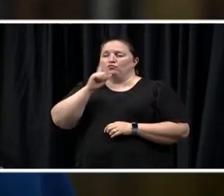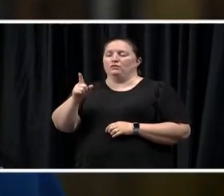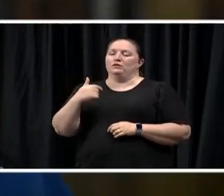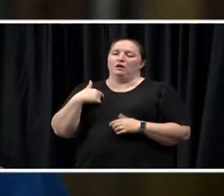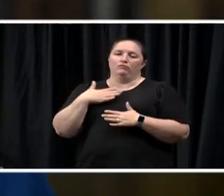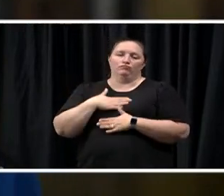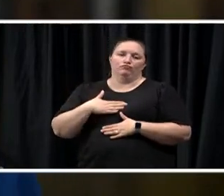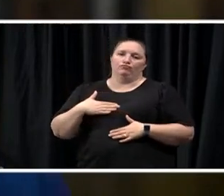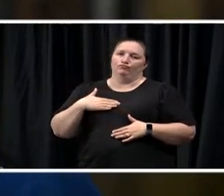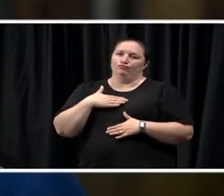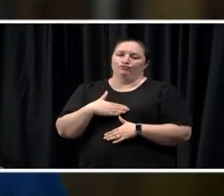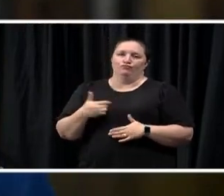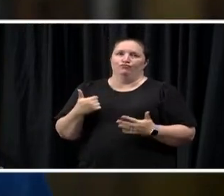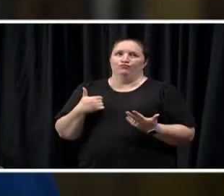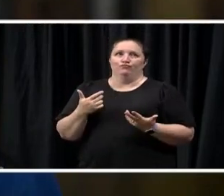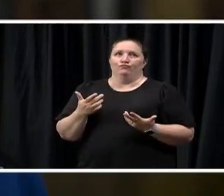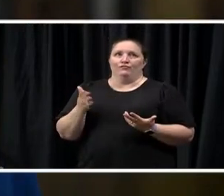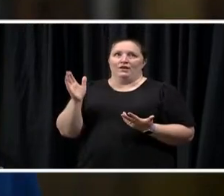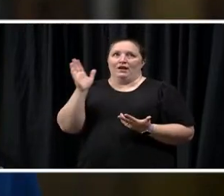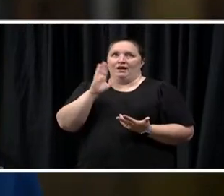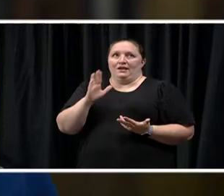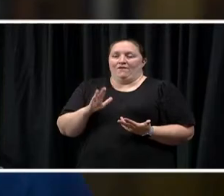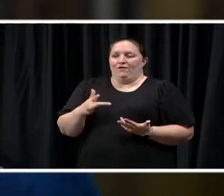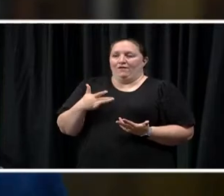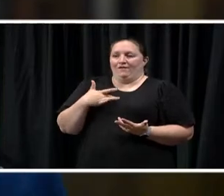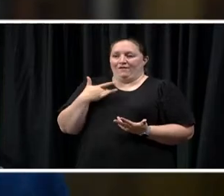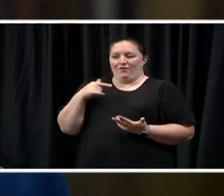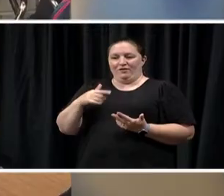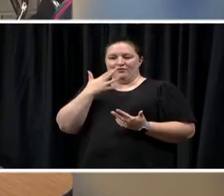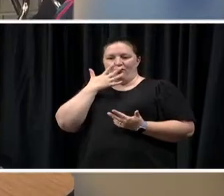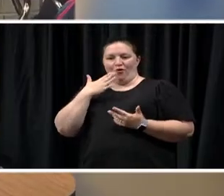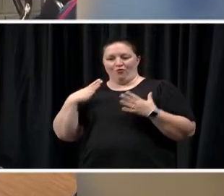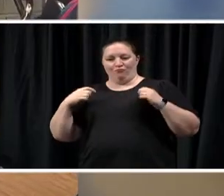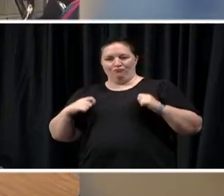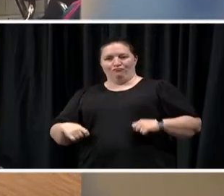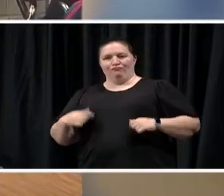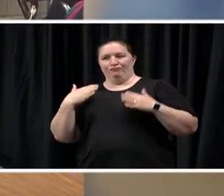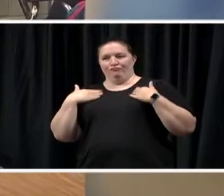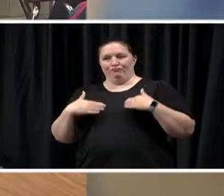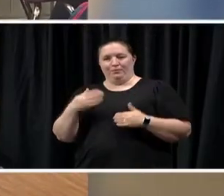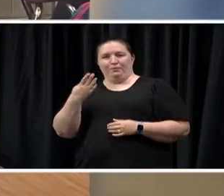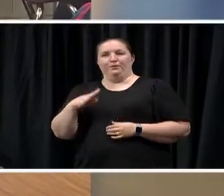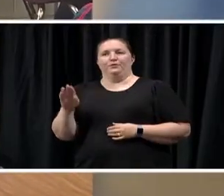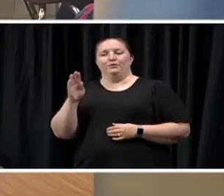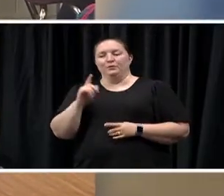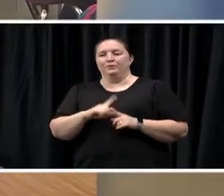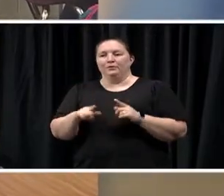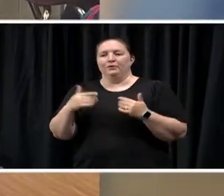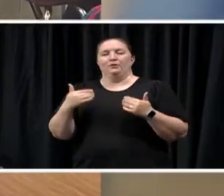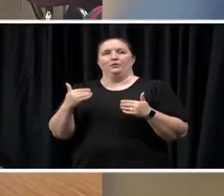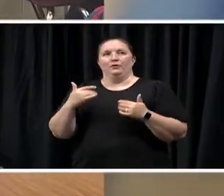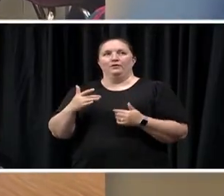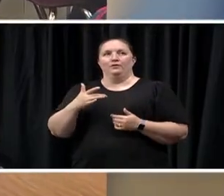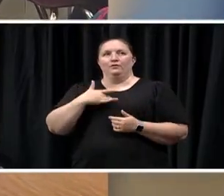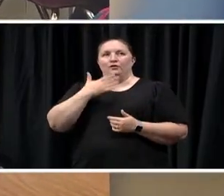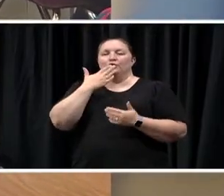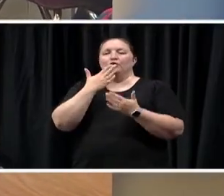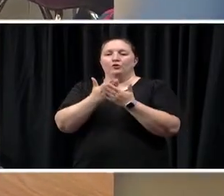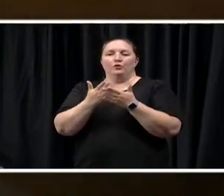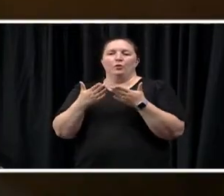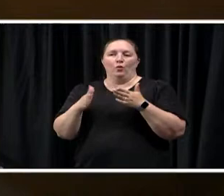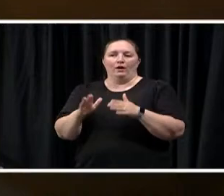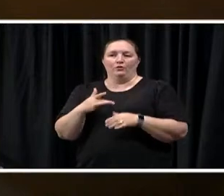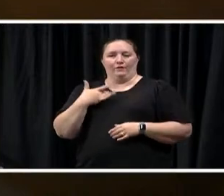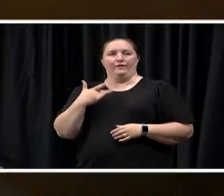pleasure. I never felt this colors before, and it has been a good way to feel